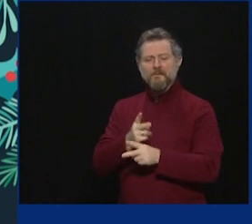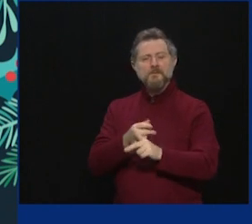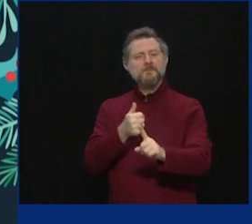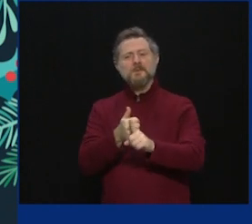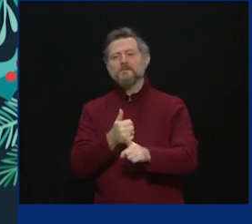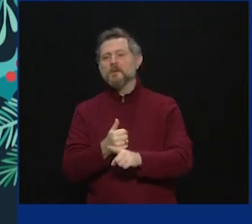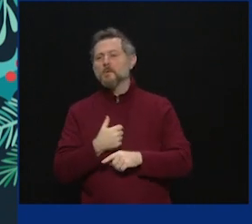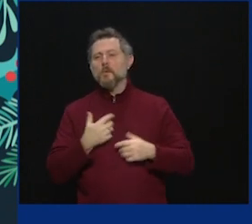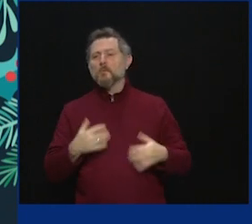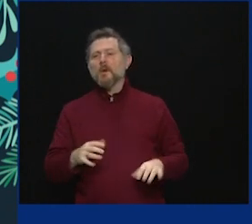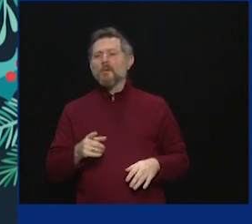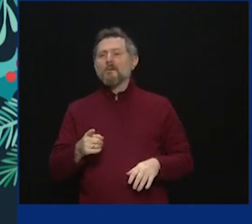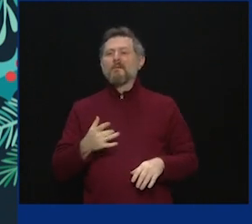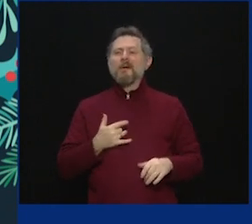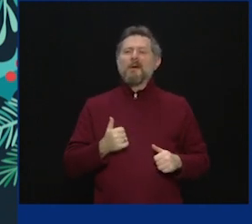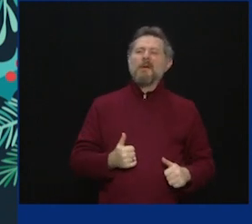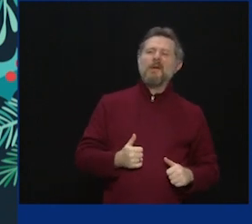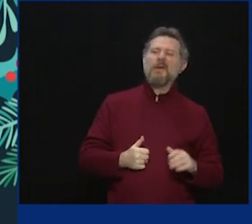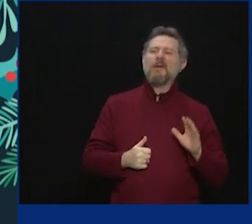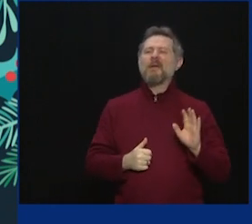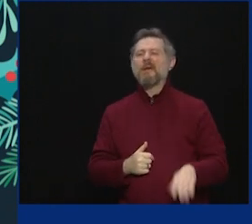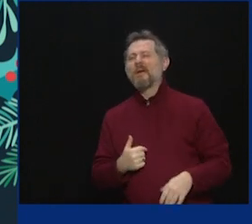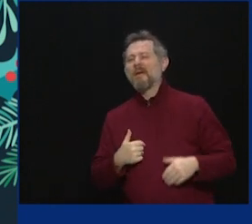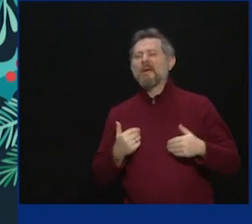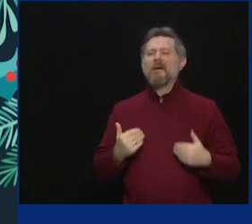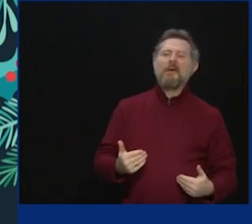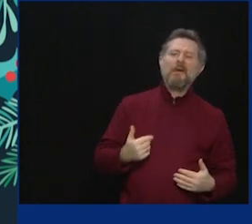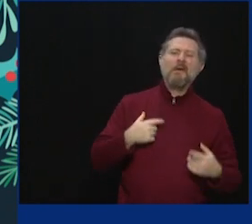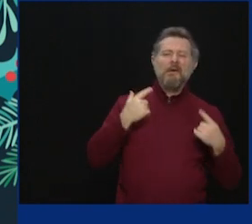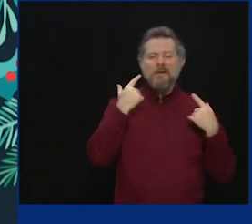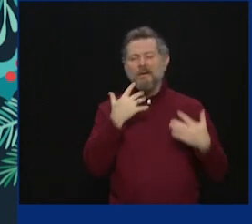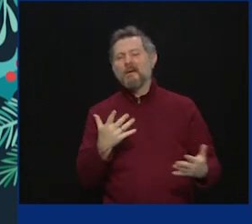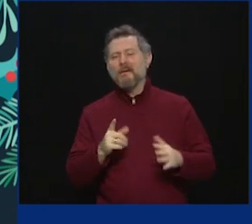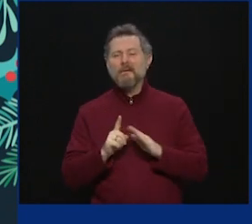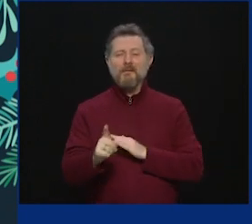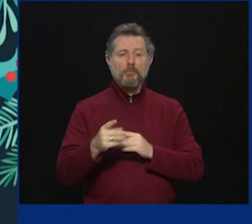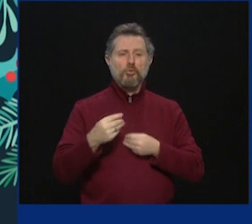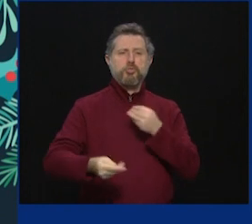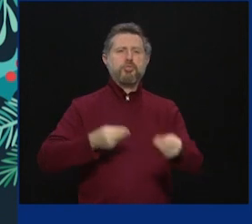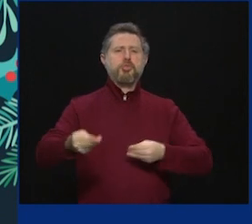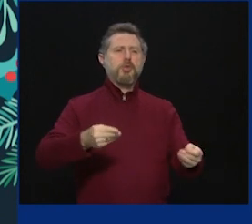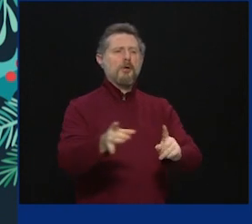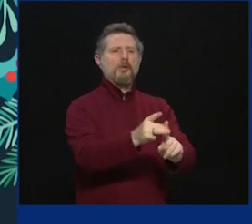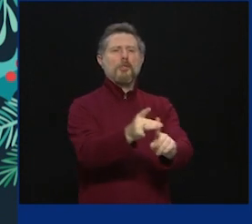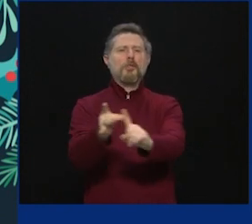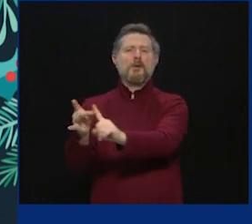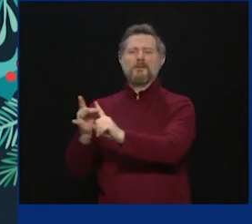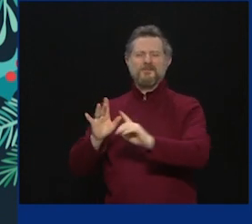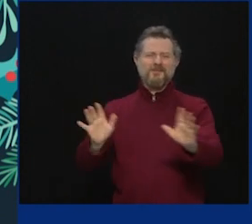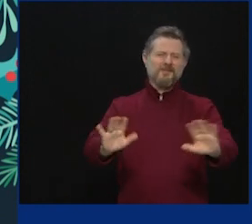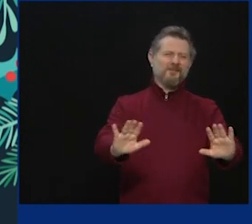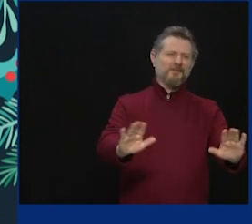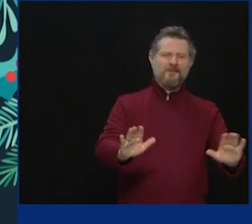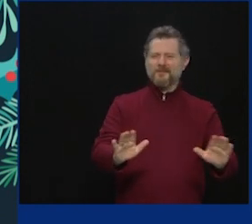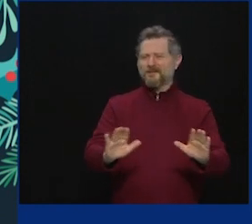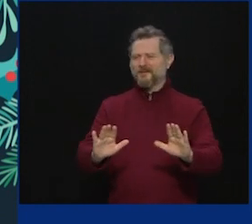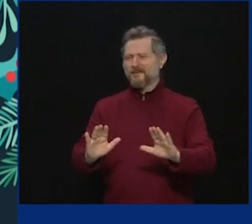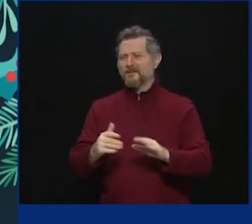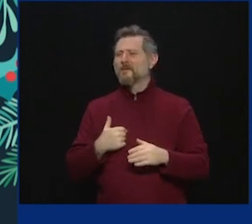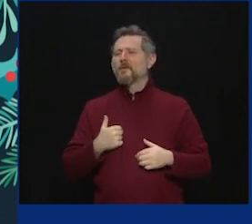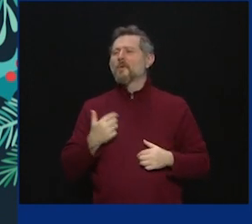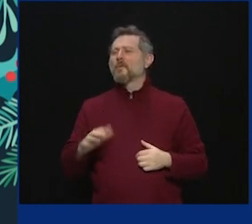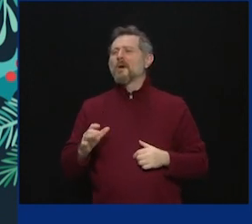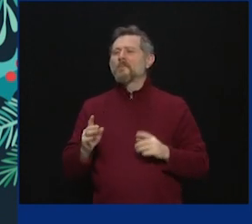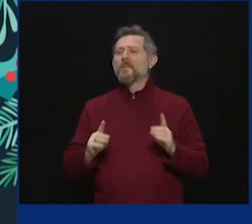this. Don't be that person. Don't be the one that everybody talks about at your next get-together and say, oh, that was the one who